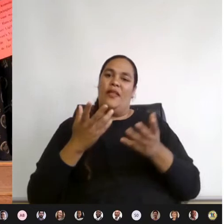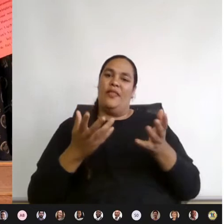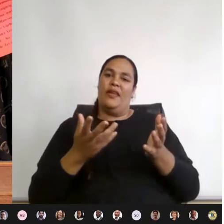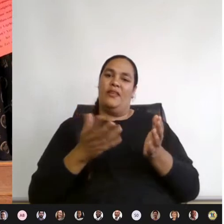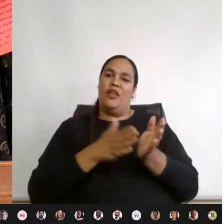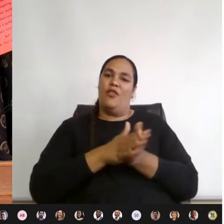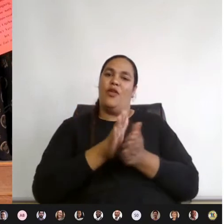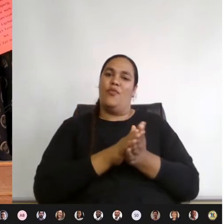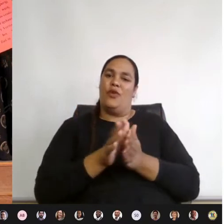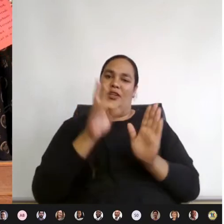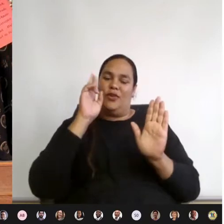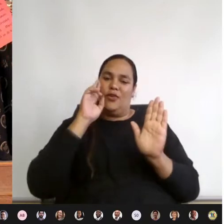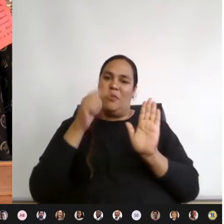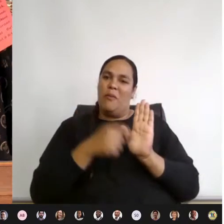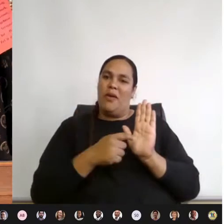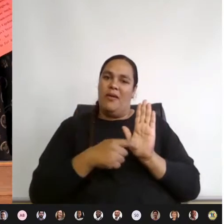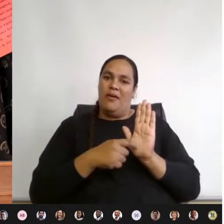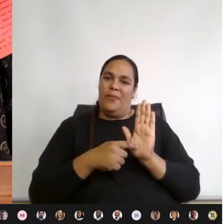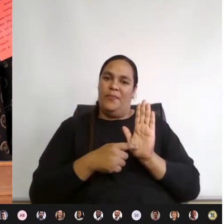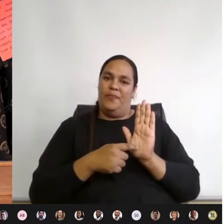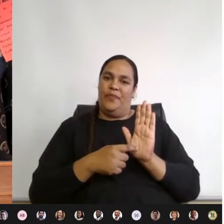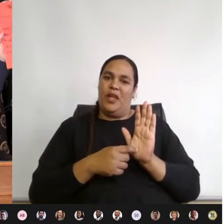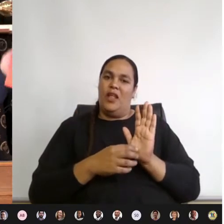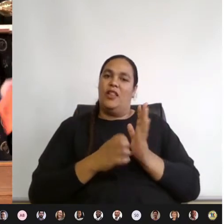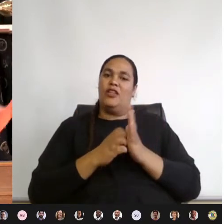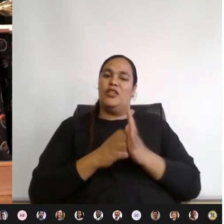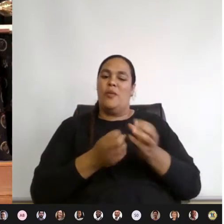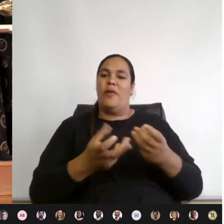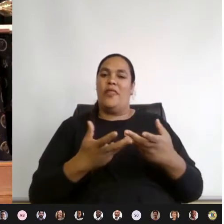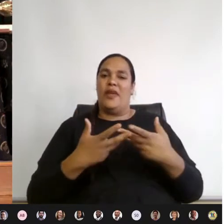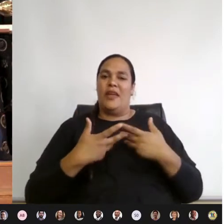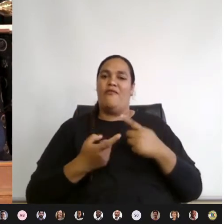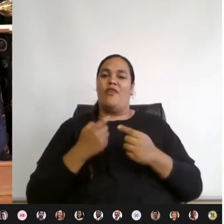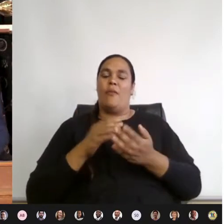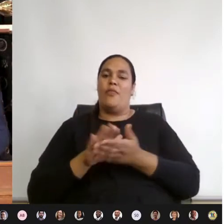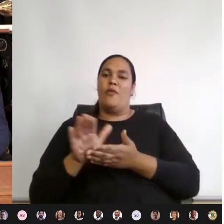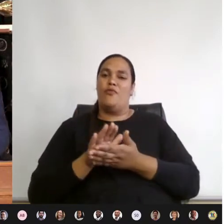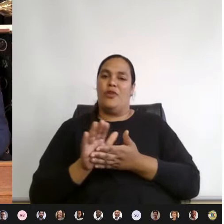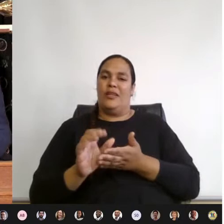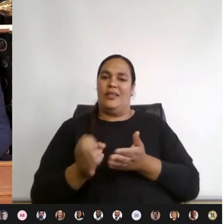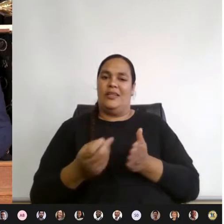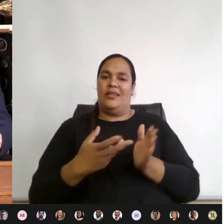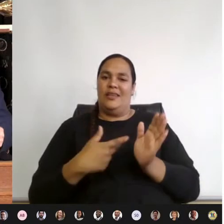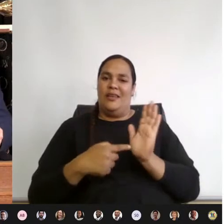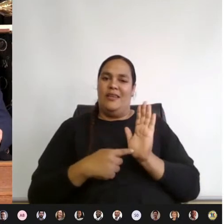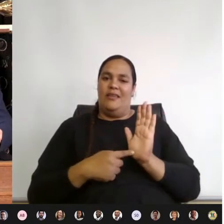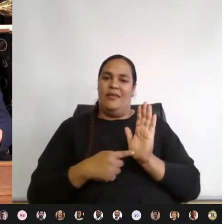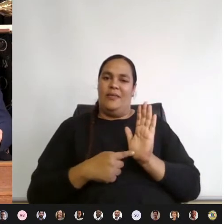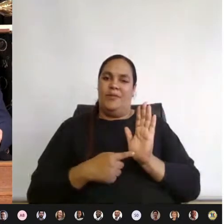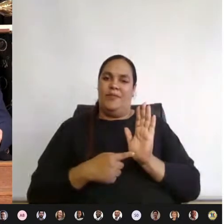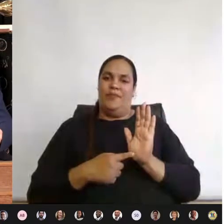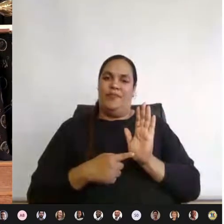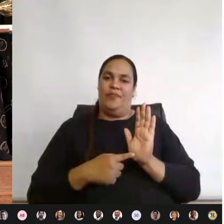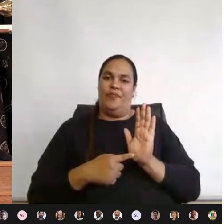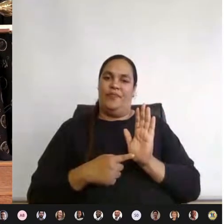press, and you'll remember it, and the sample that we were given that came off the printing press, which was,